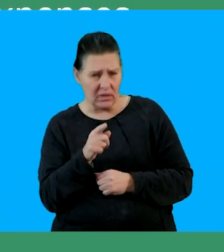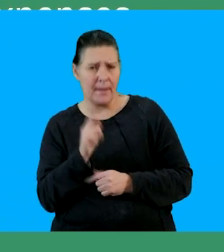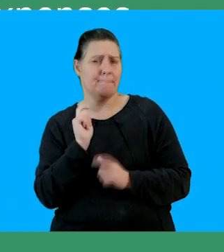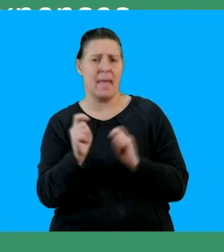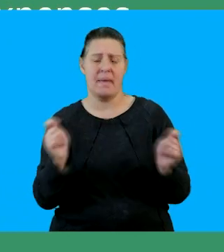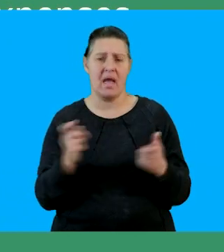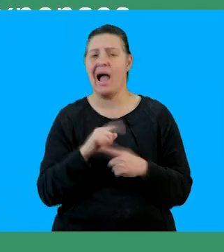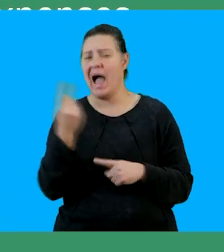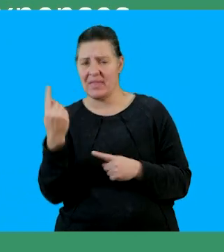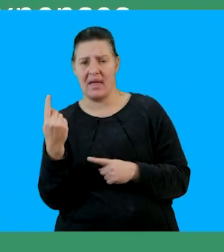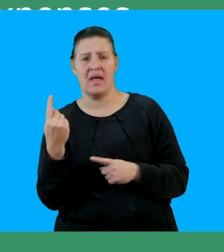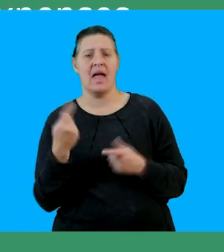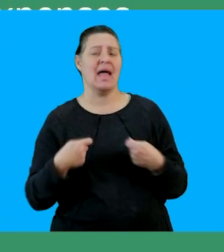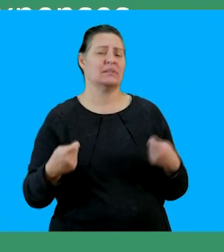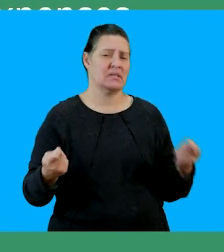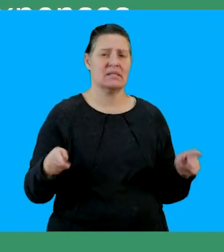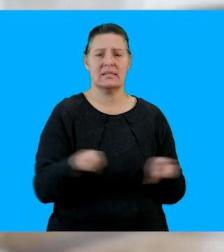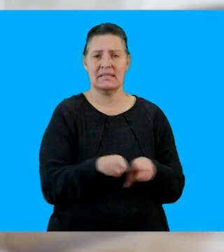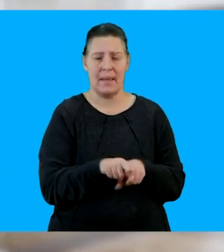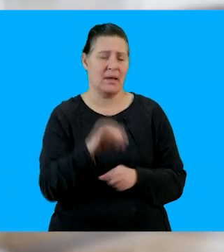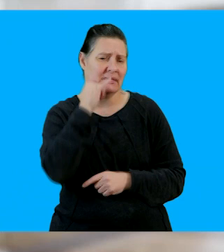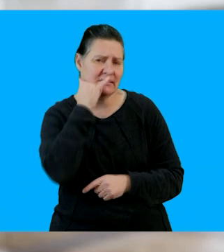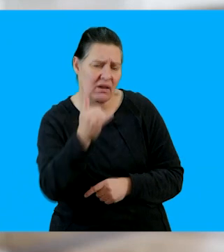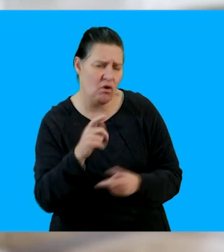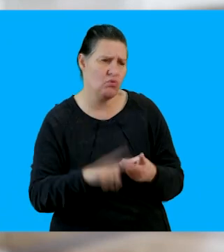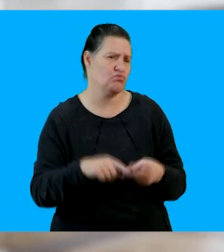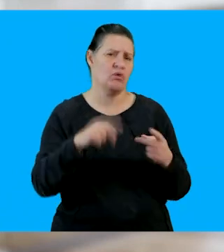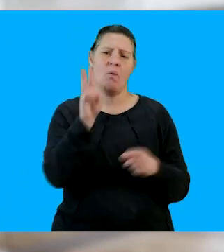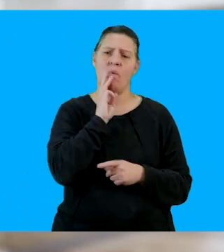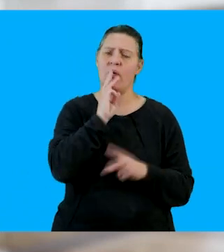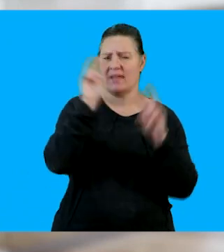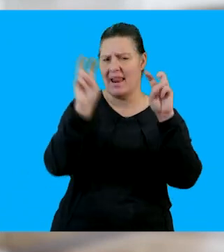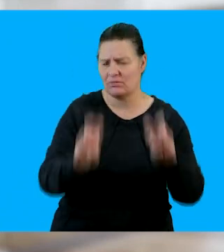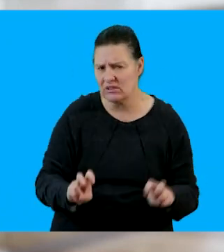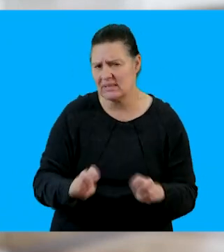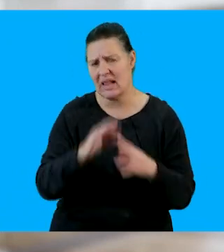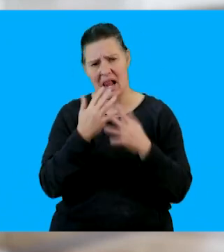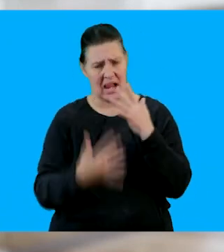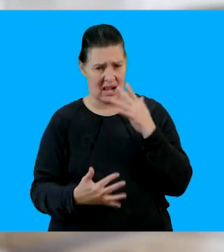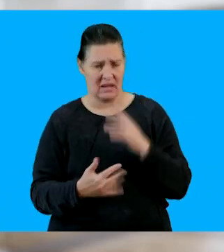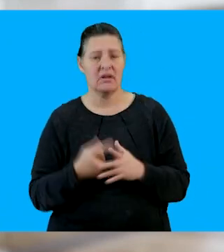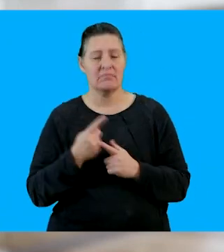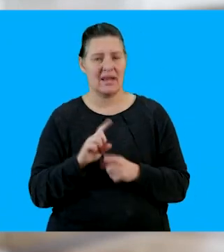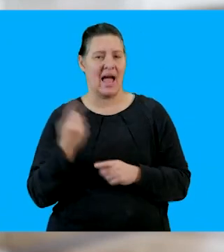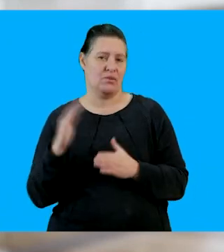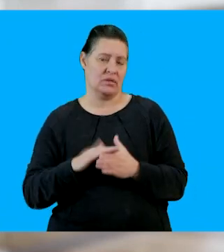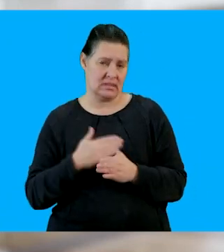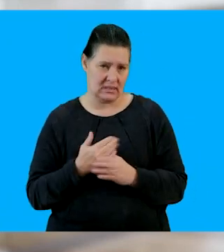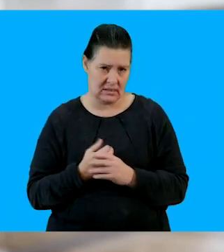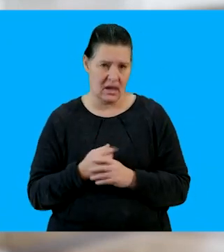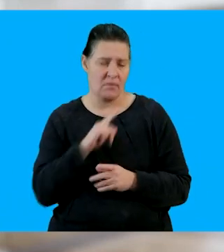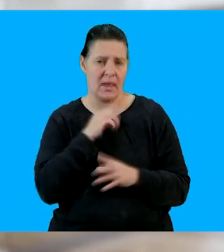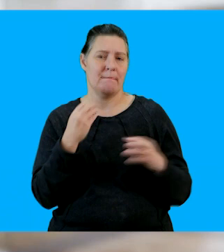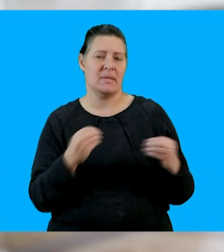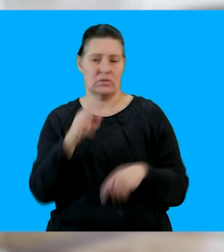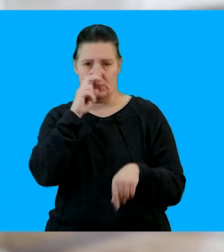to pay for even other expenses, including our telephone, including our water and electricity. So that's another reason